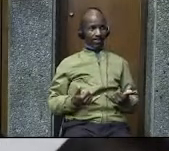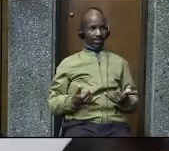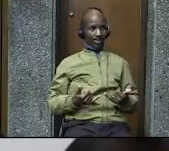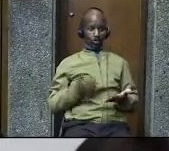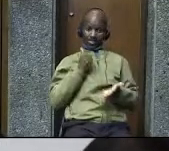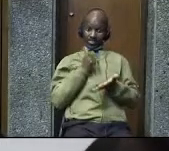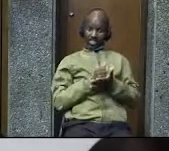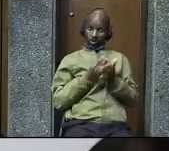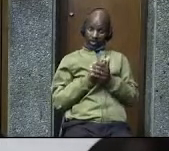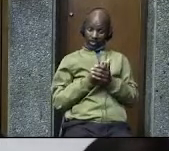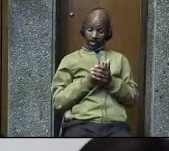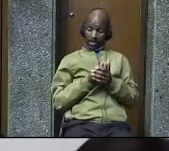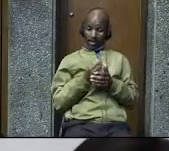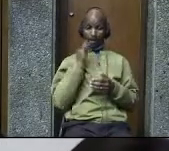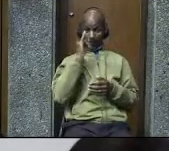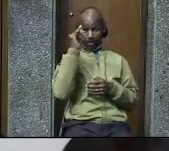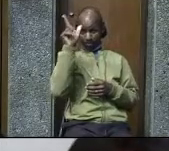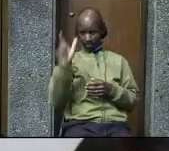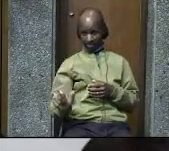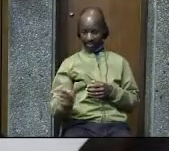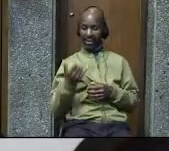be seated to a hood cop?